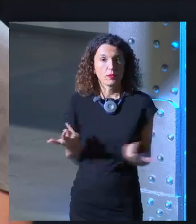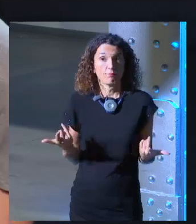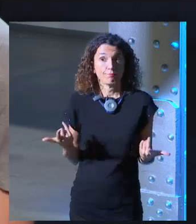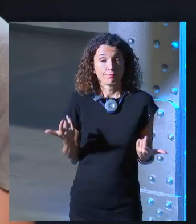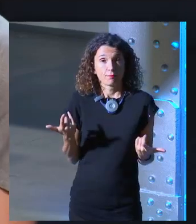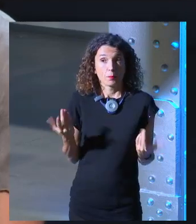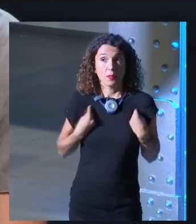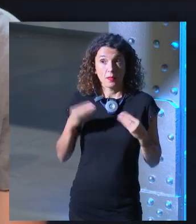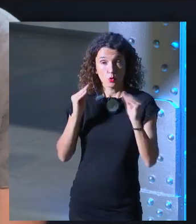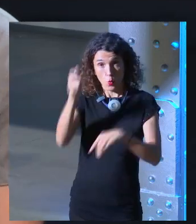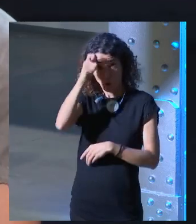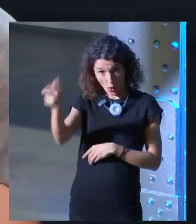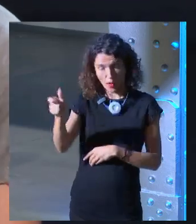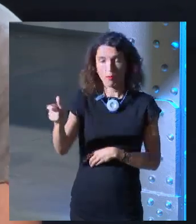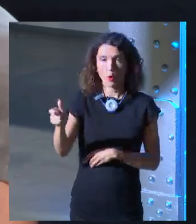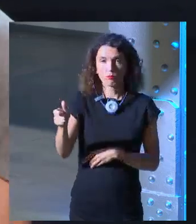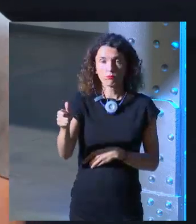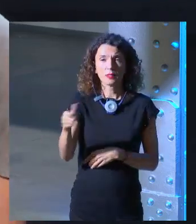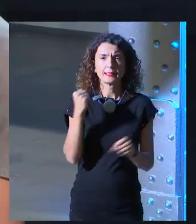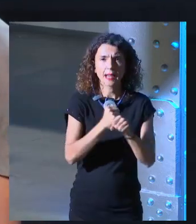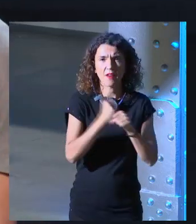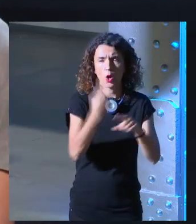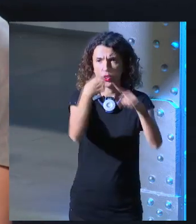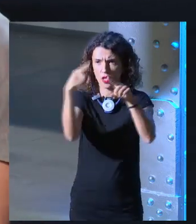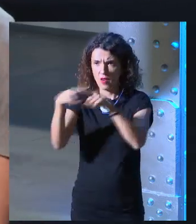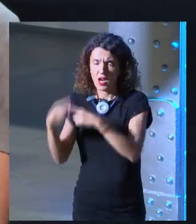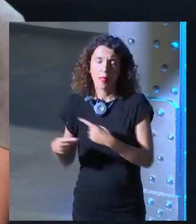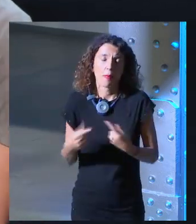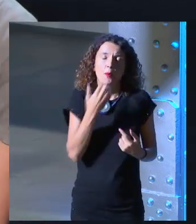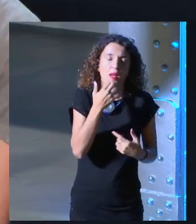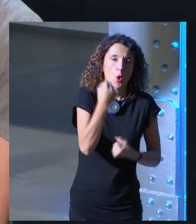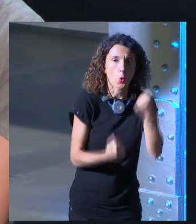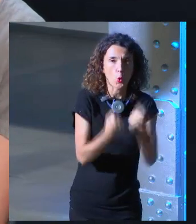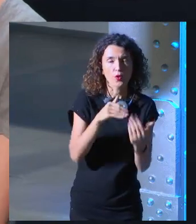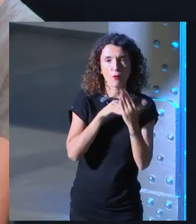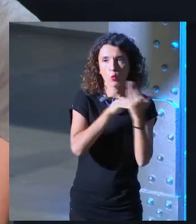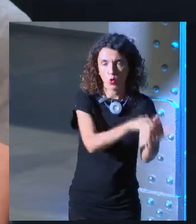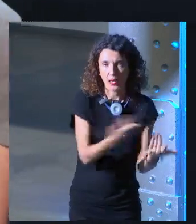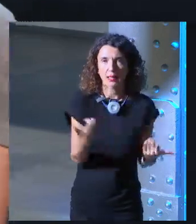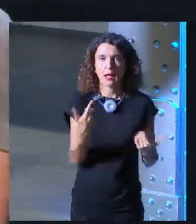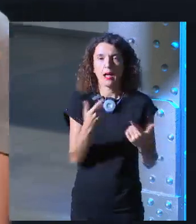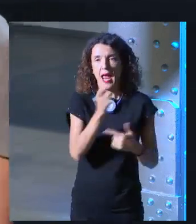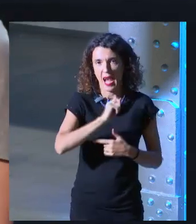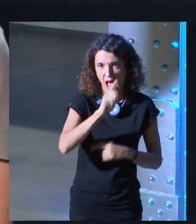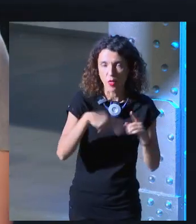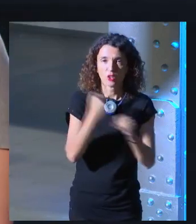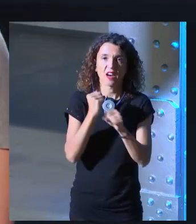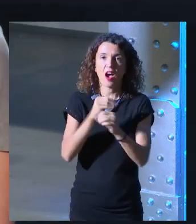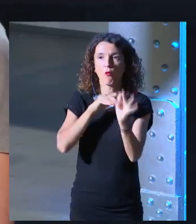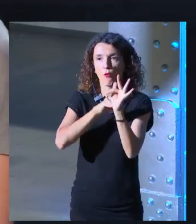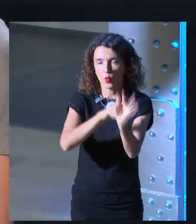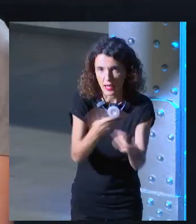that, she decided to be happy. She started a life with all sorts of